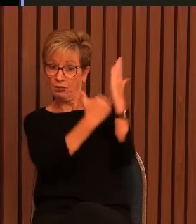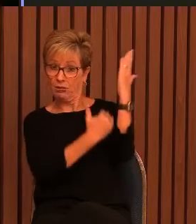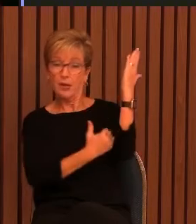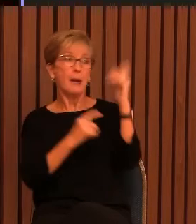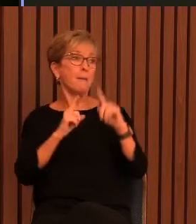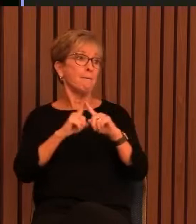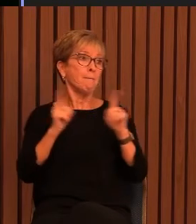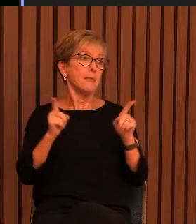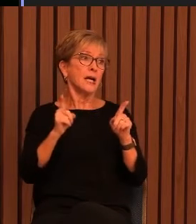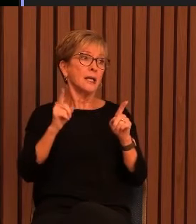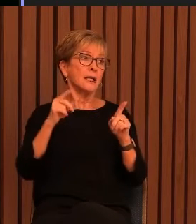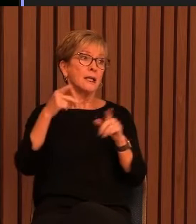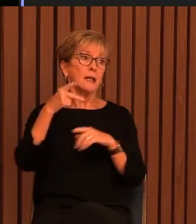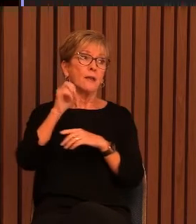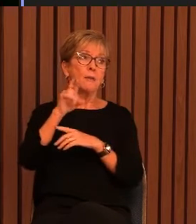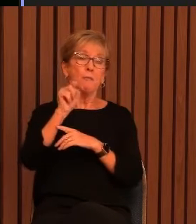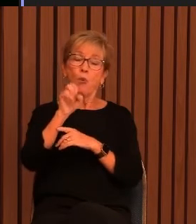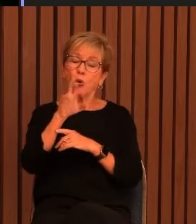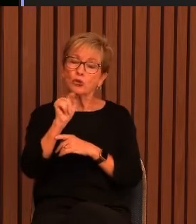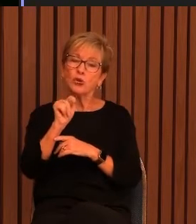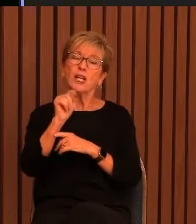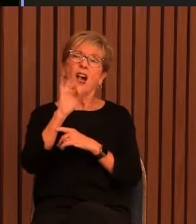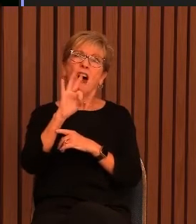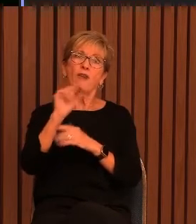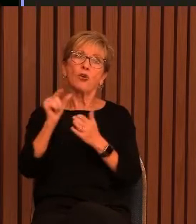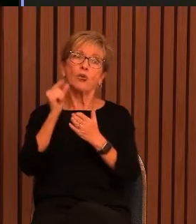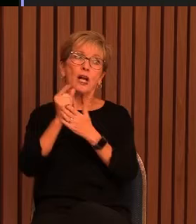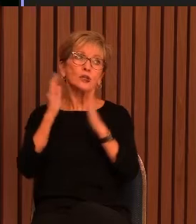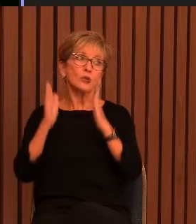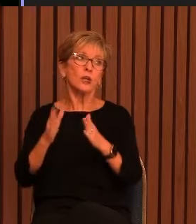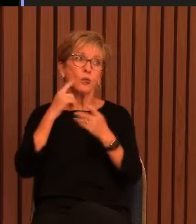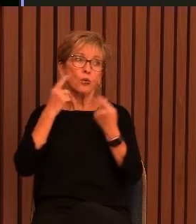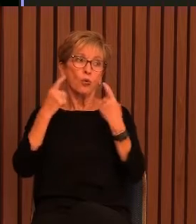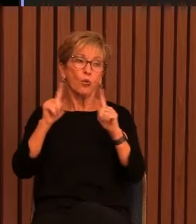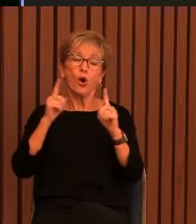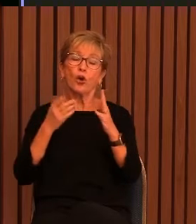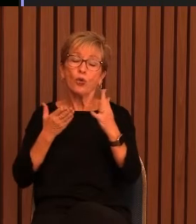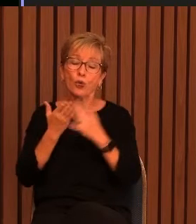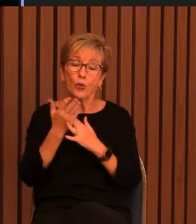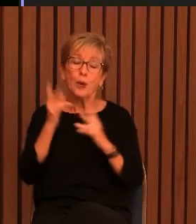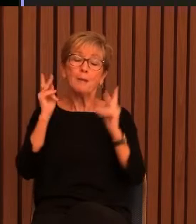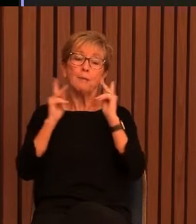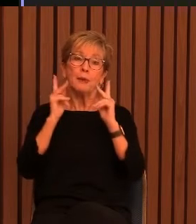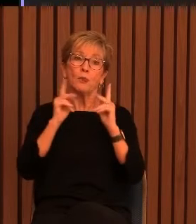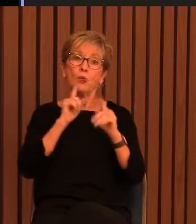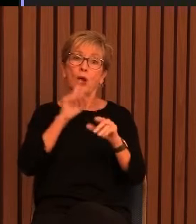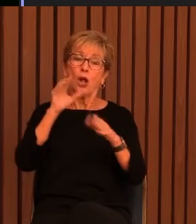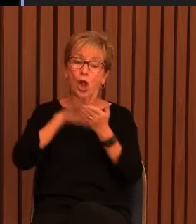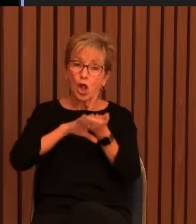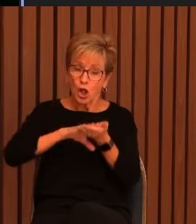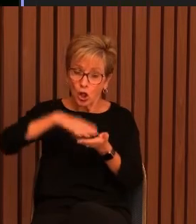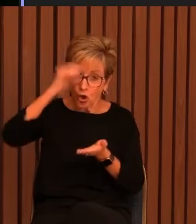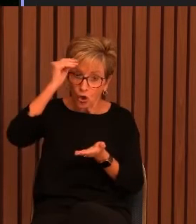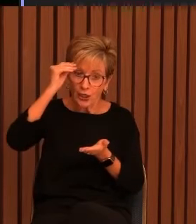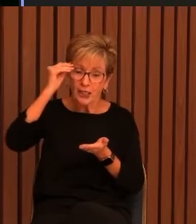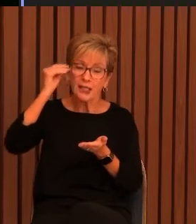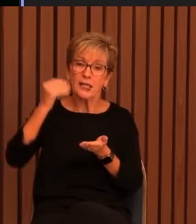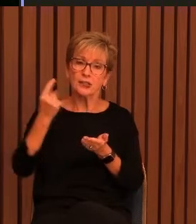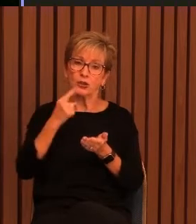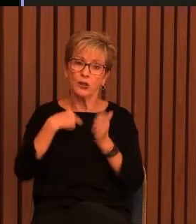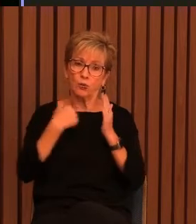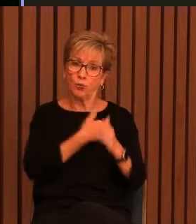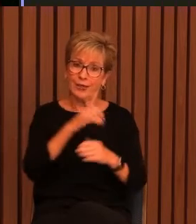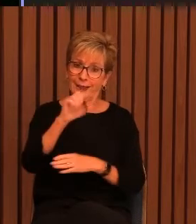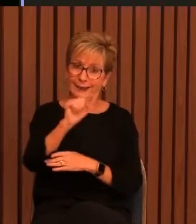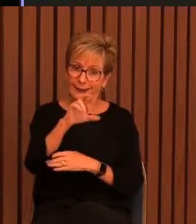this portrait of a graduate work into the deeper learning and the Ed Summit that we had, so that it's